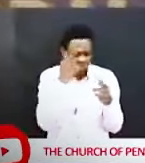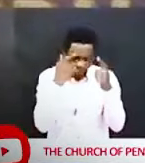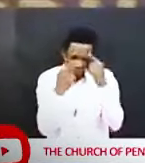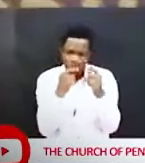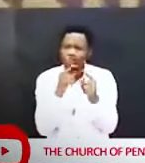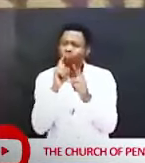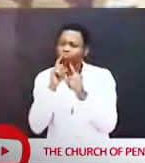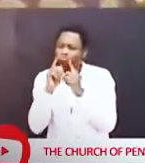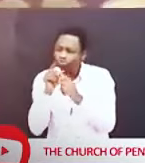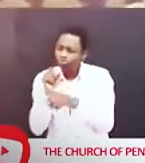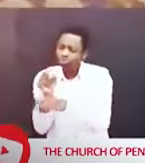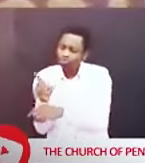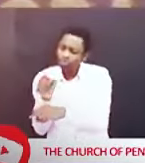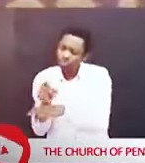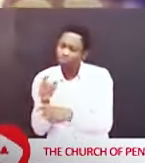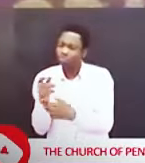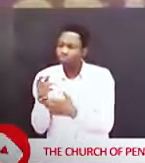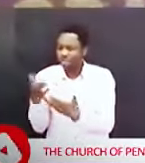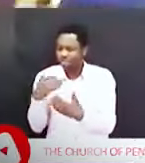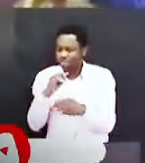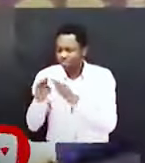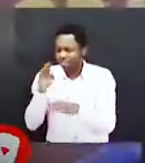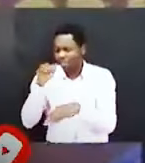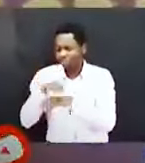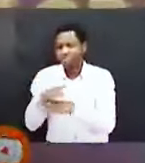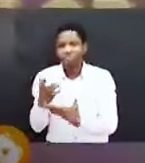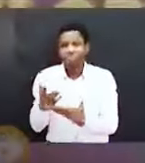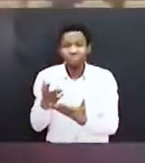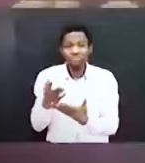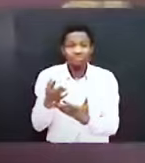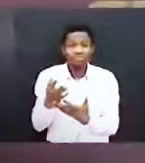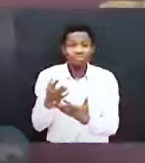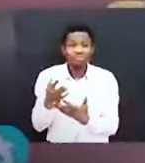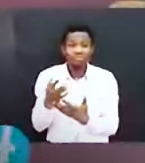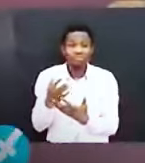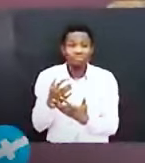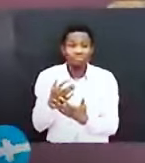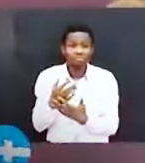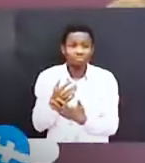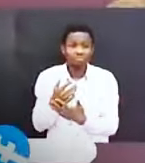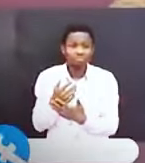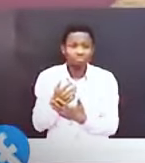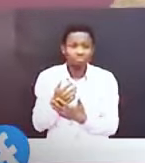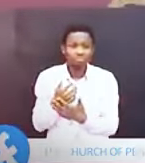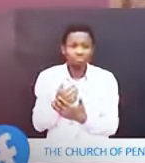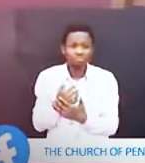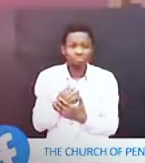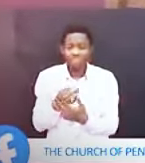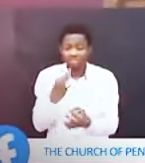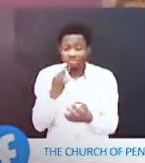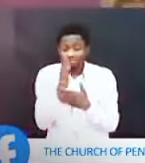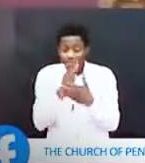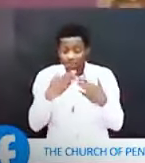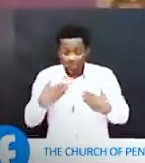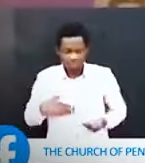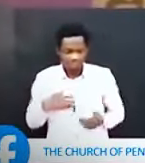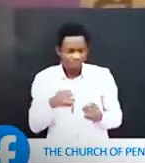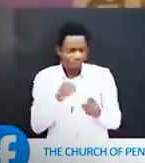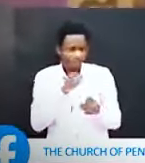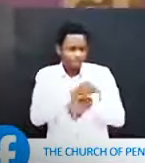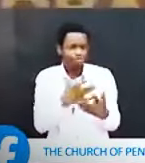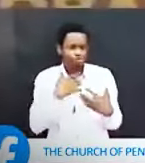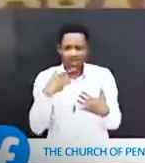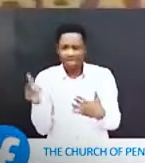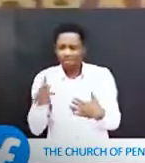If somebody is trying to put this thing on you and you are a pastor, don't say, you see, attack it. I went